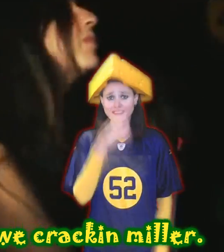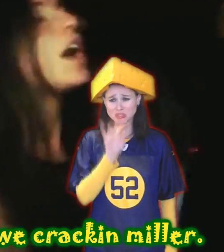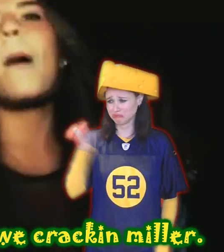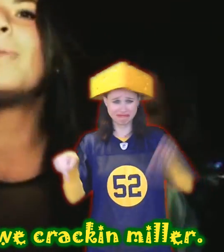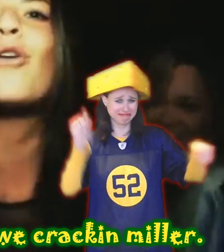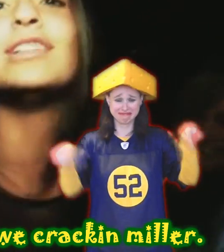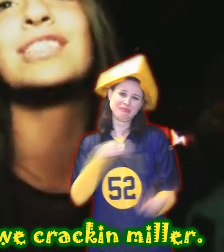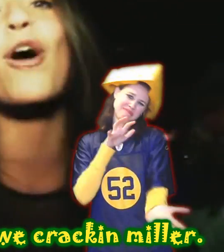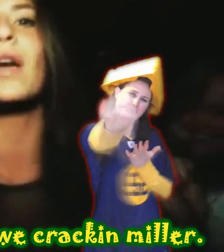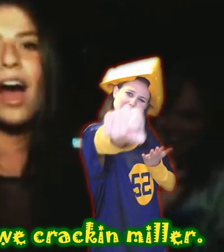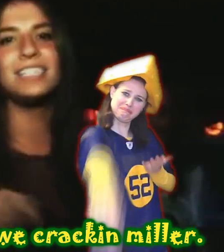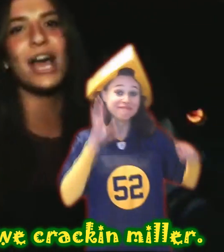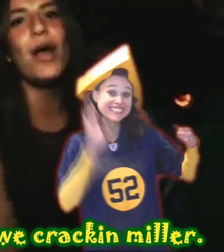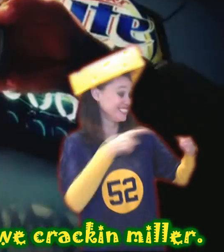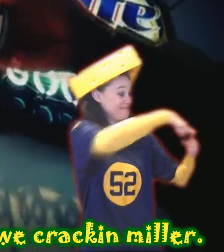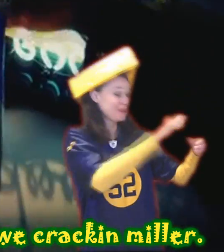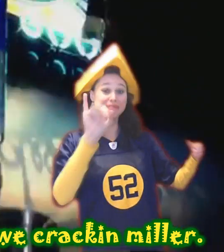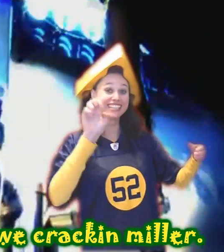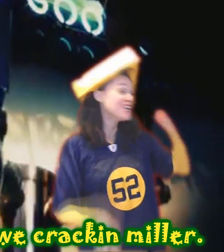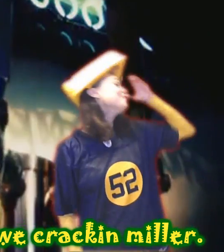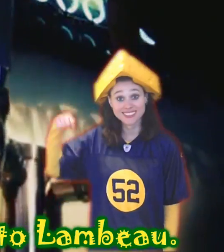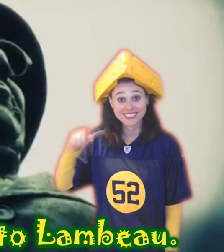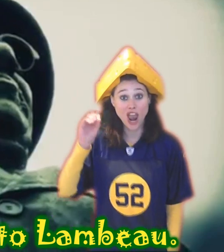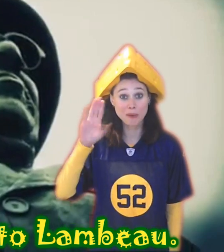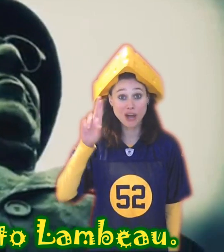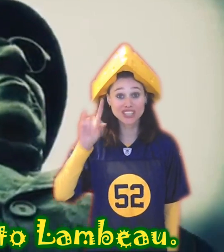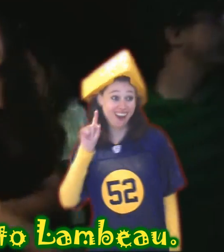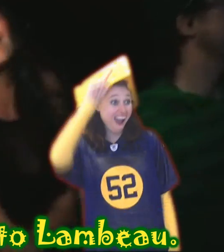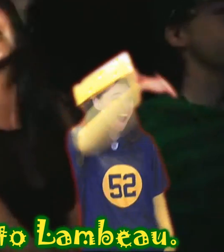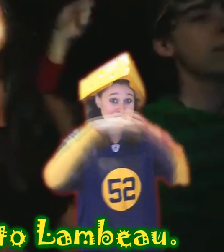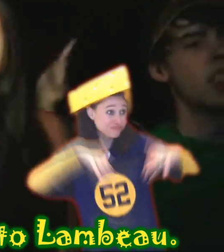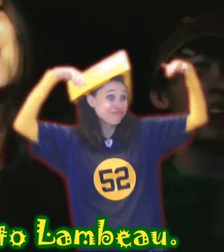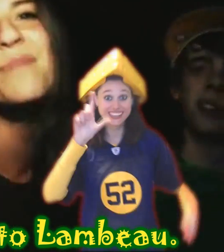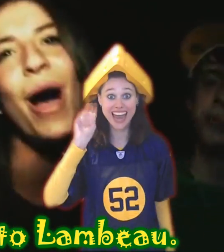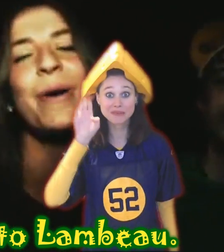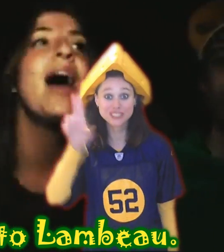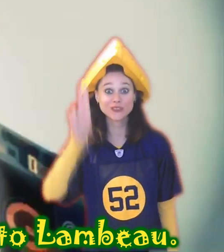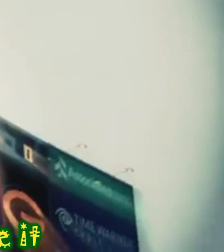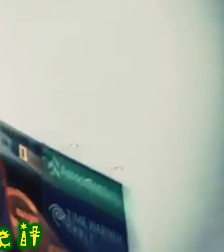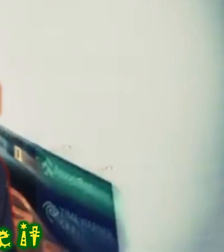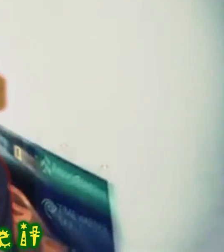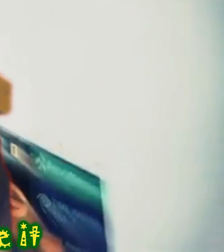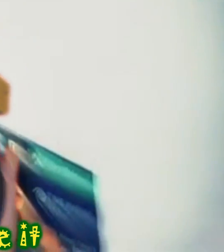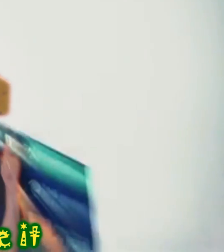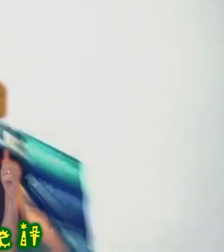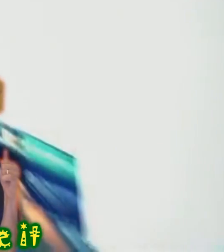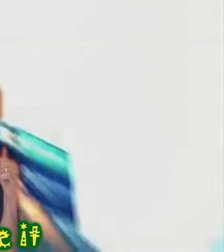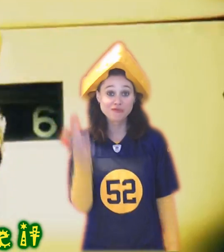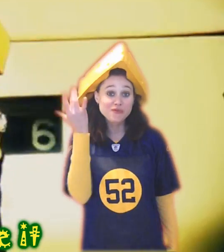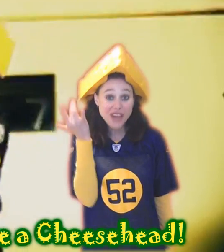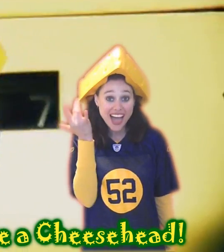blizzard. Opponents going under, we cracking Miller. From Lombardi up to Lambeau, gotta see